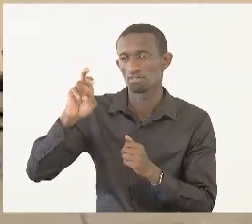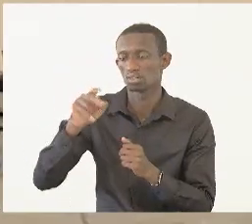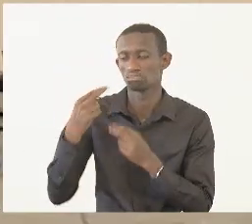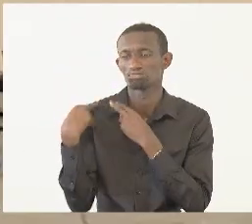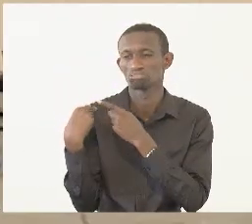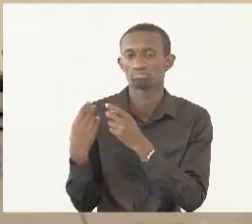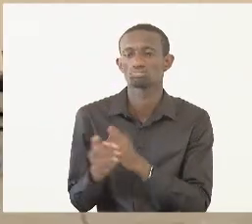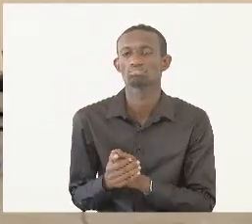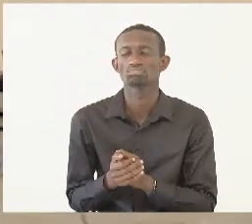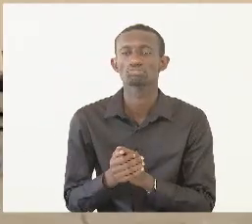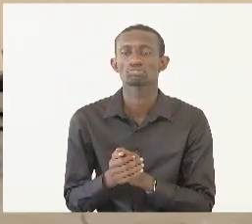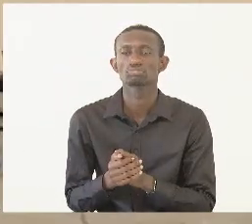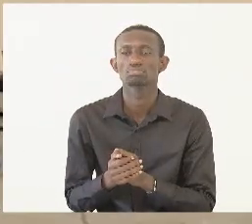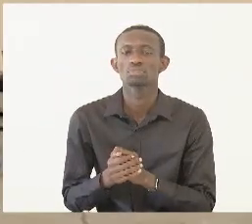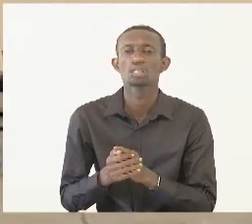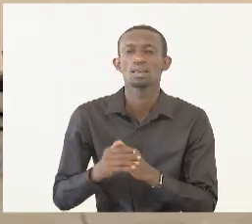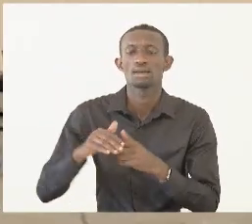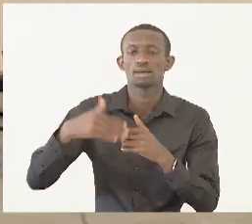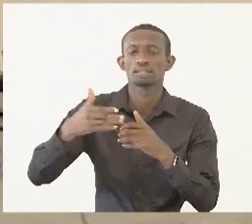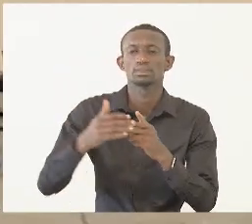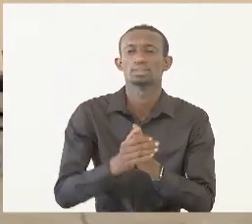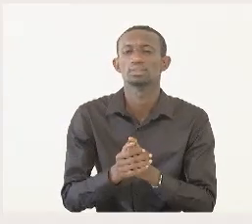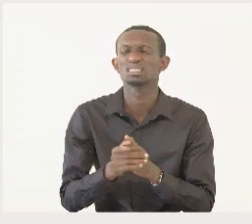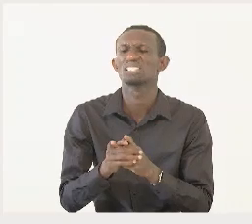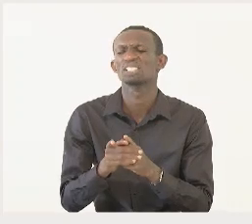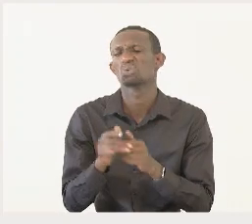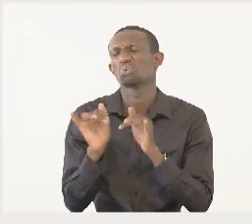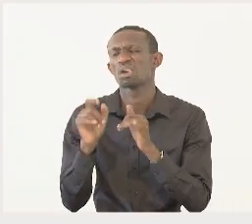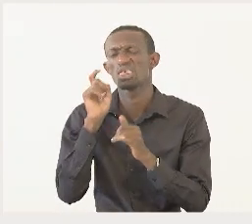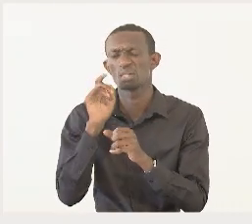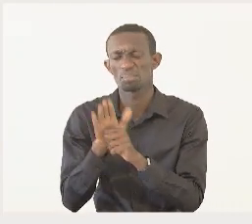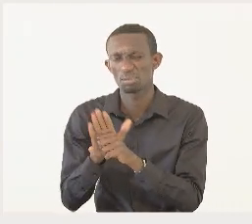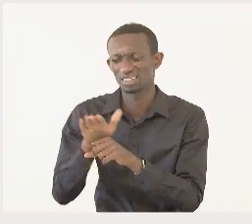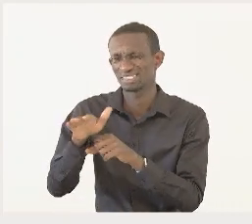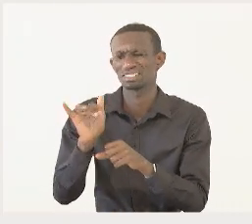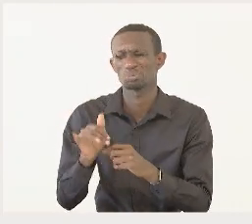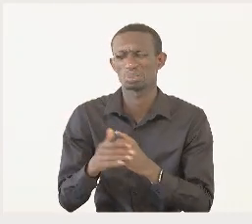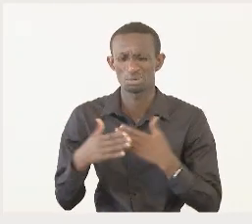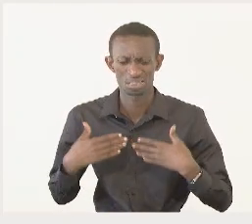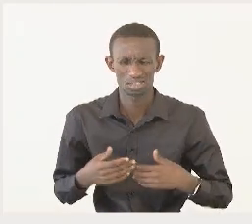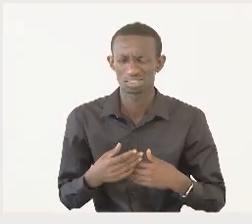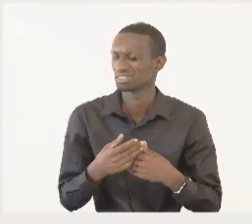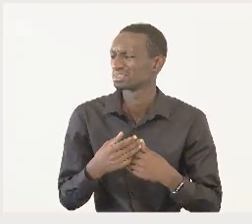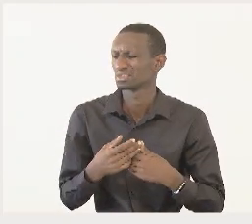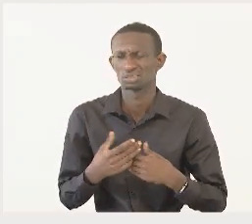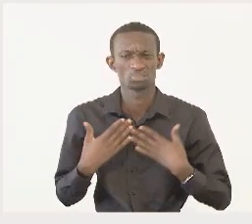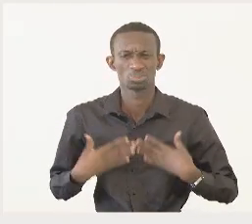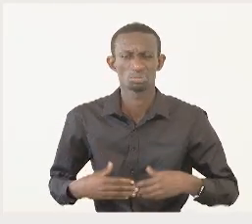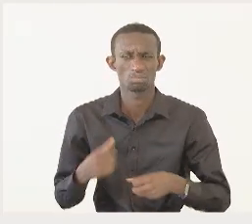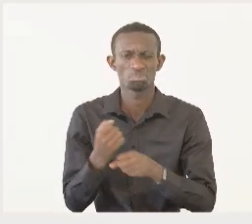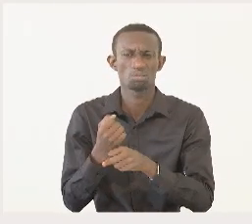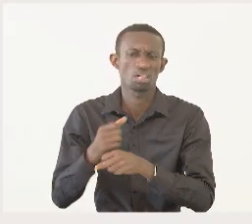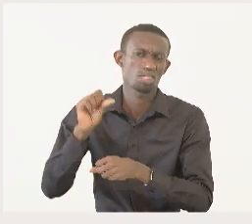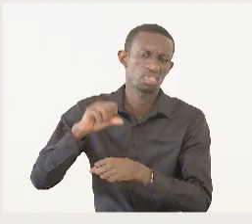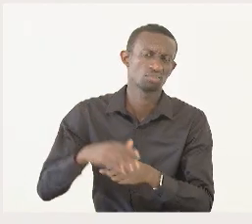Excessive cholesterol in our body can cause poor functioning or malfunctioning of our body, because cholesterol are very dangerous. They can